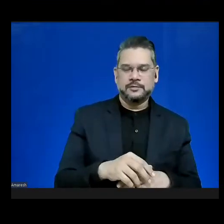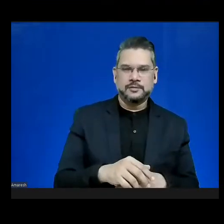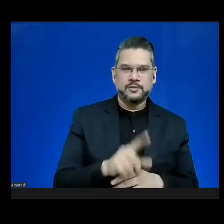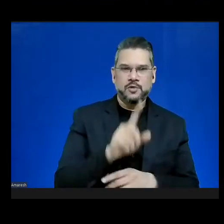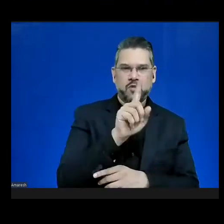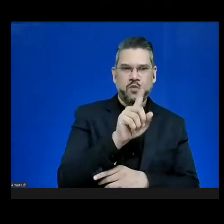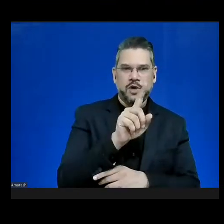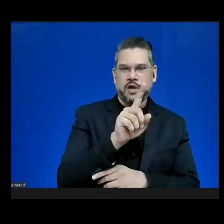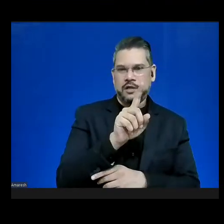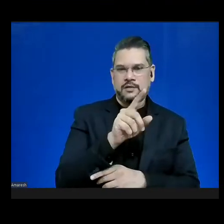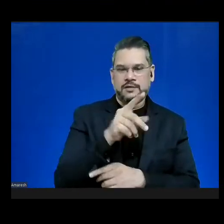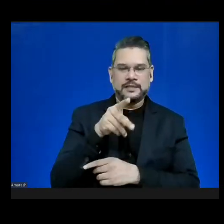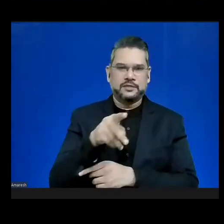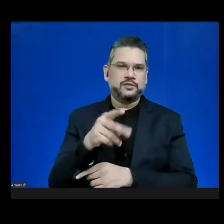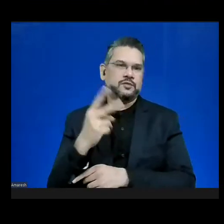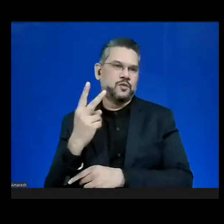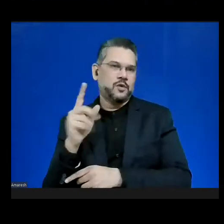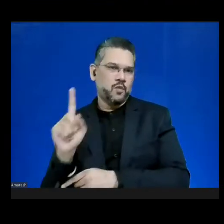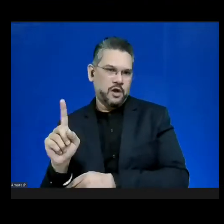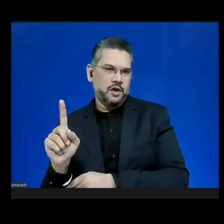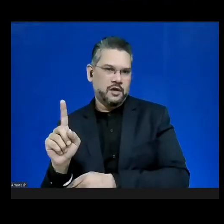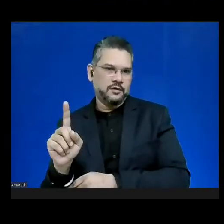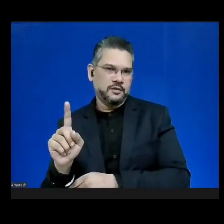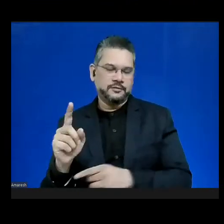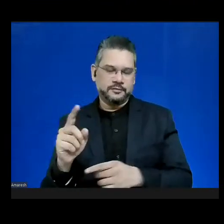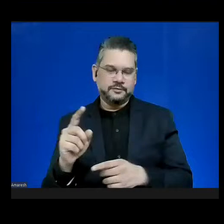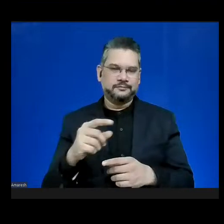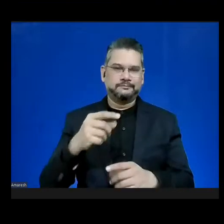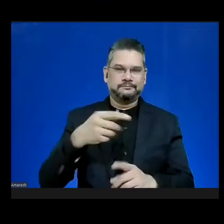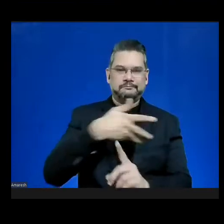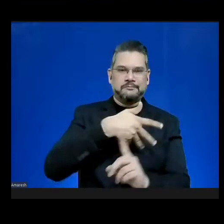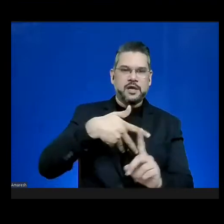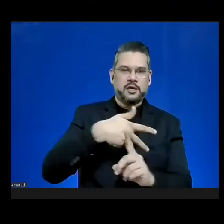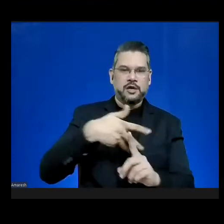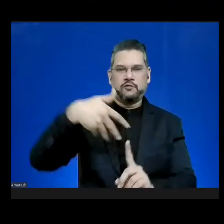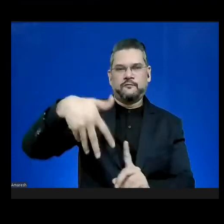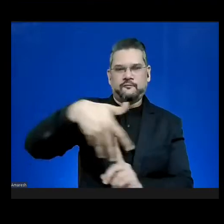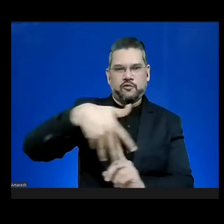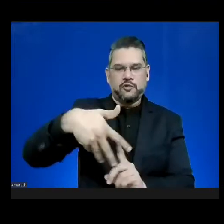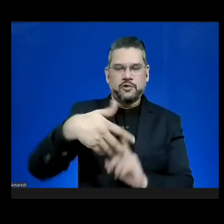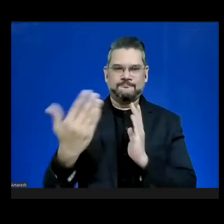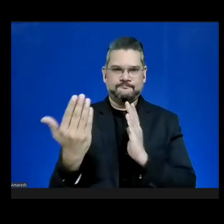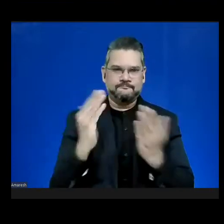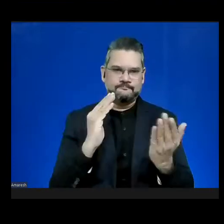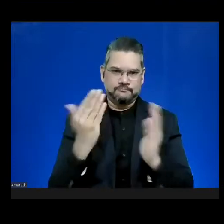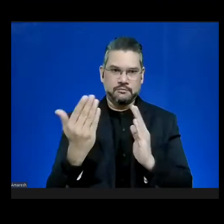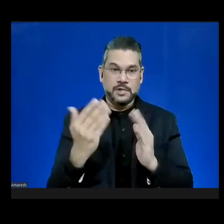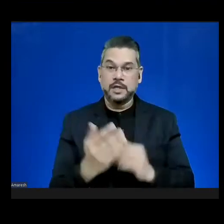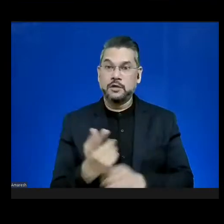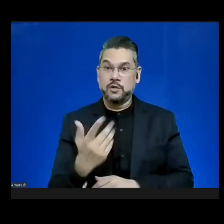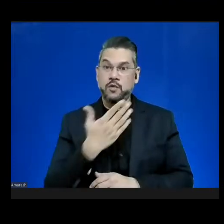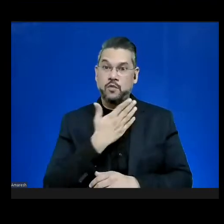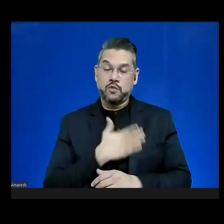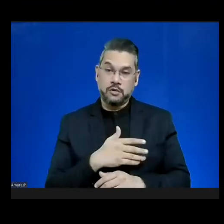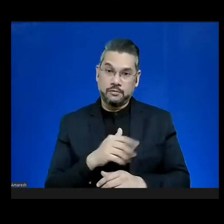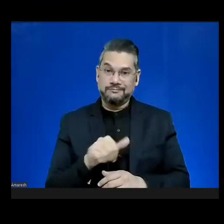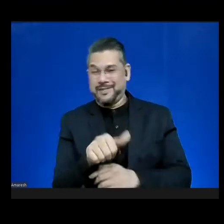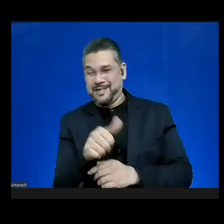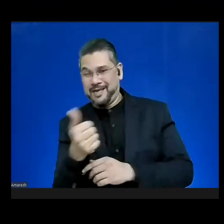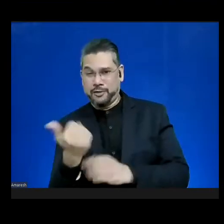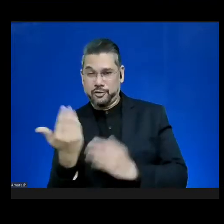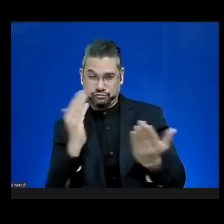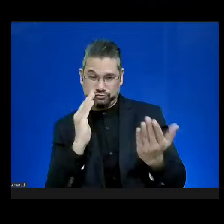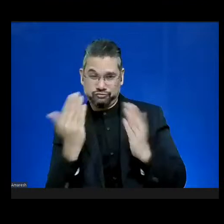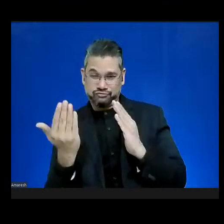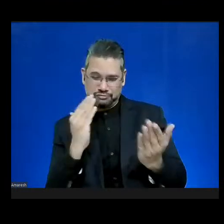you want to give an alternate contrast, then probably the best